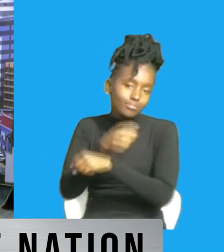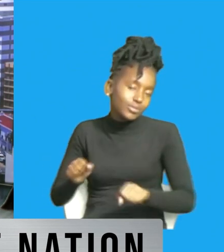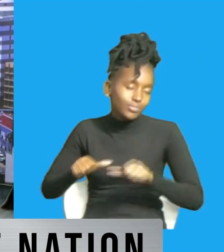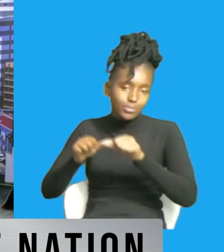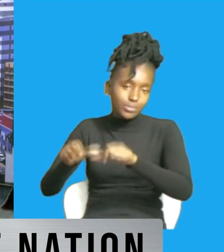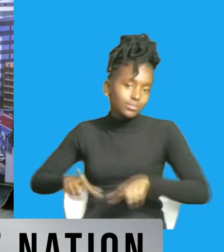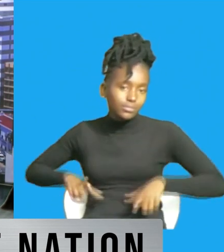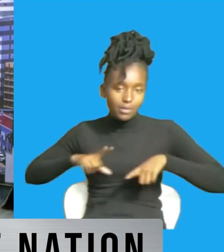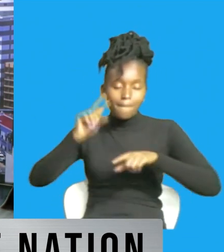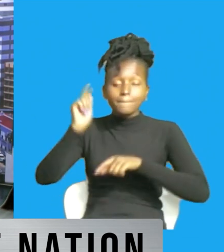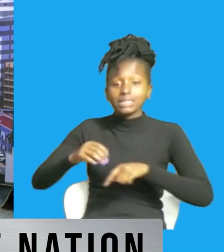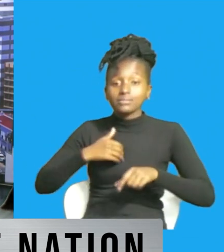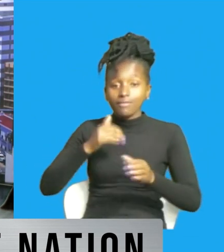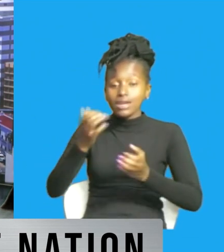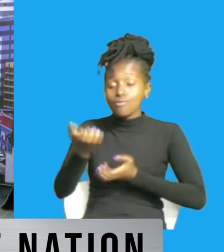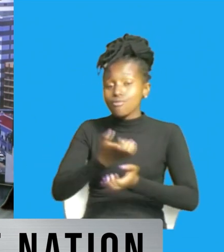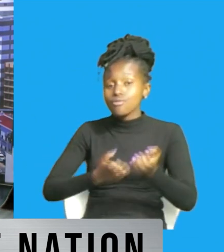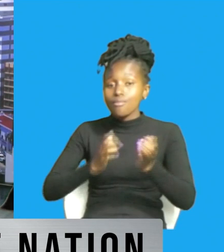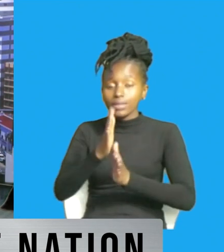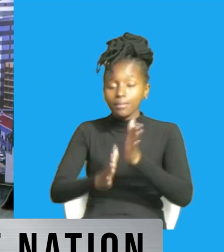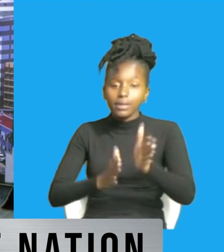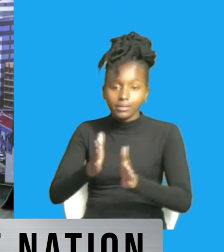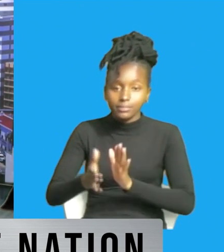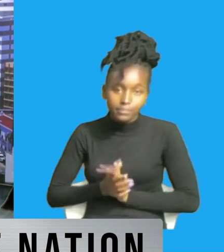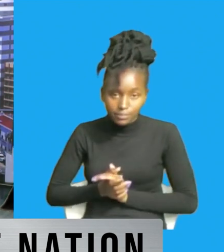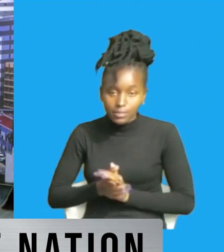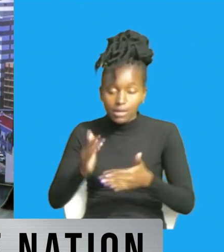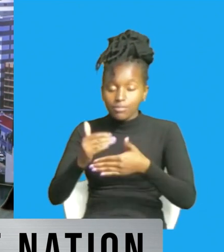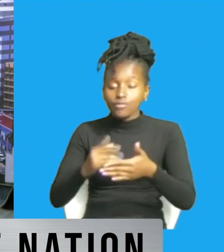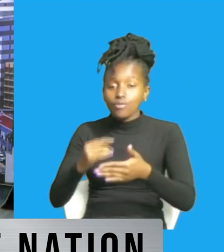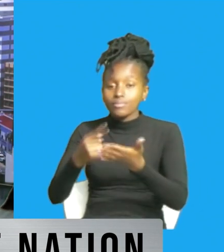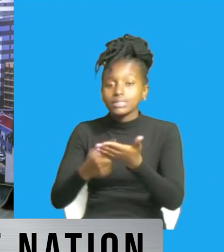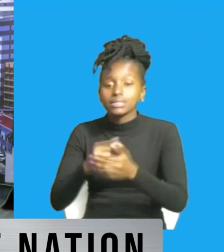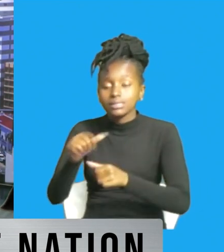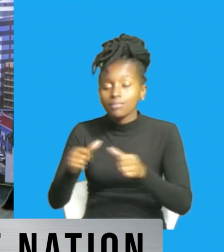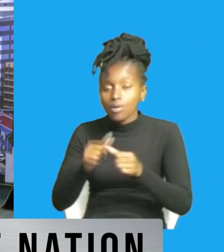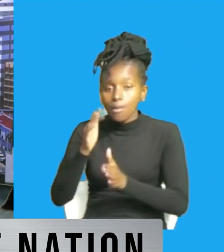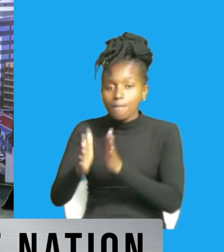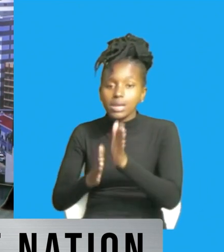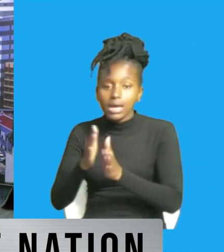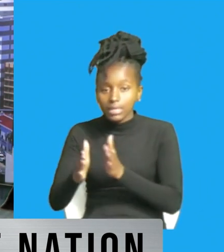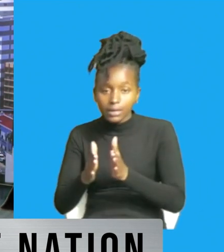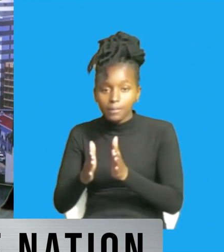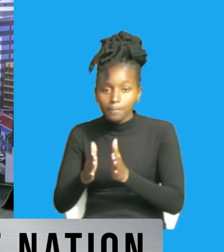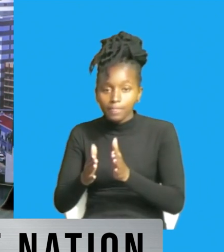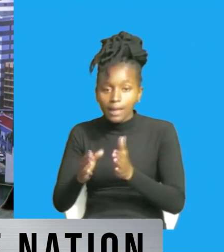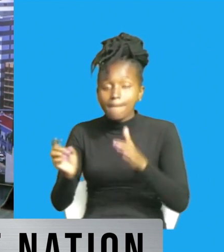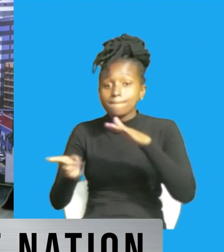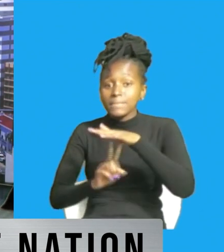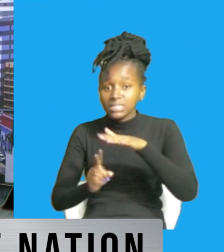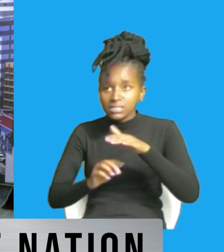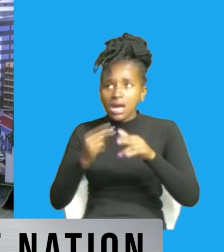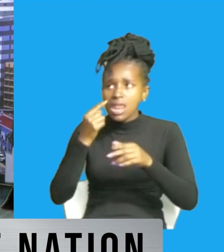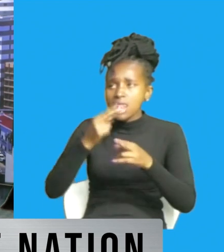plan, an entire economic plan. I remember you've talked about planning minister, former planning minister Oparanya. Weekly for Paranya. Maybe Yes. there is